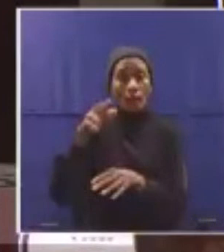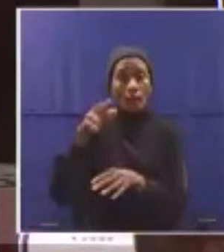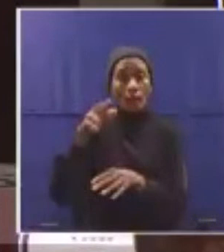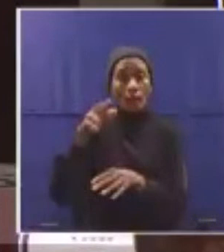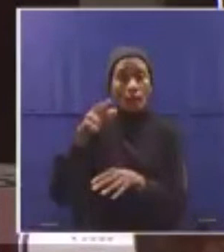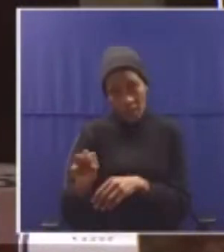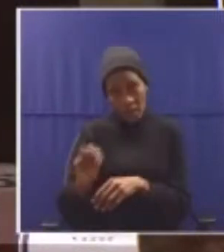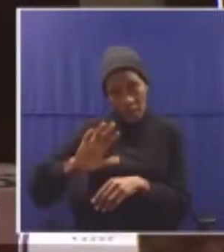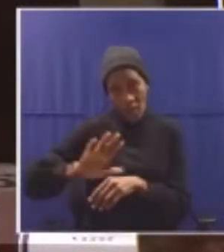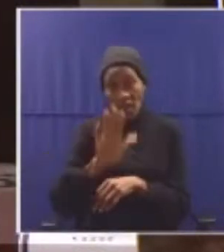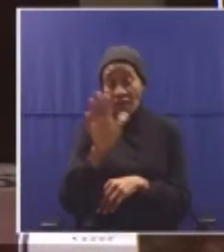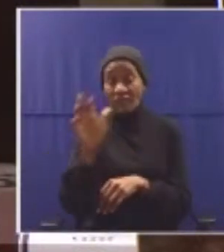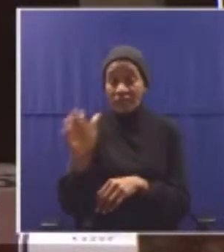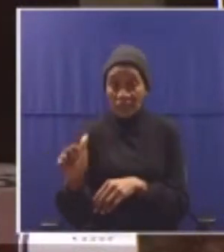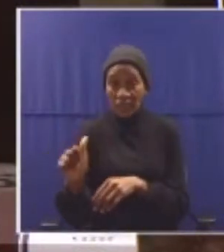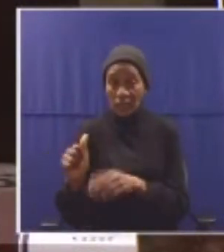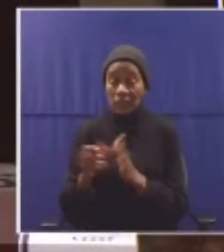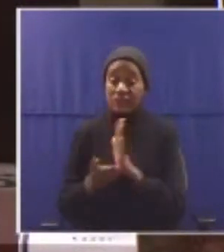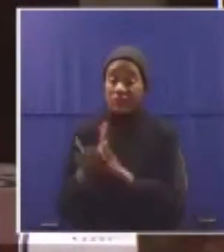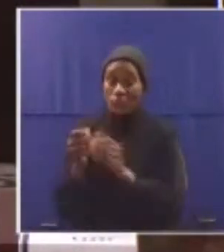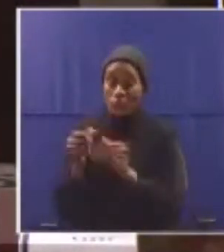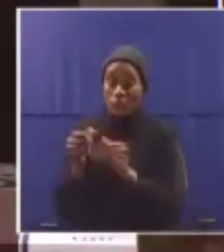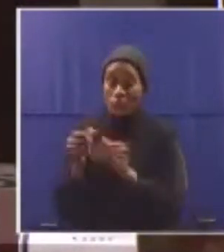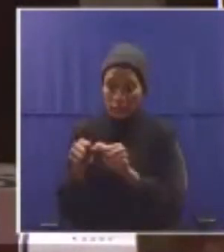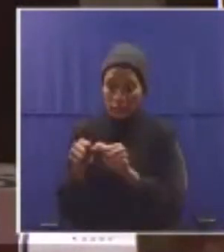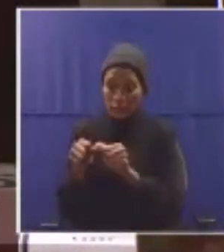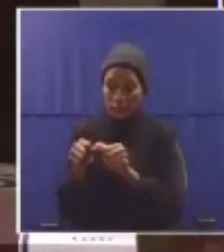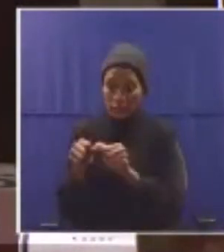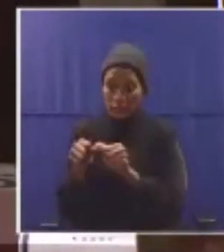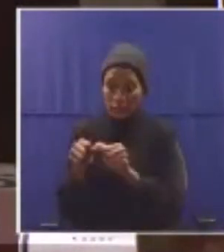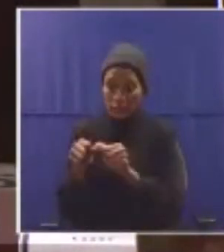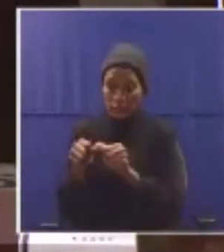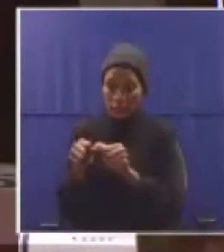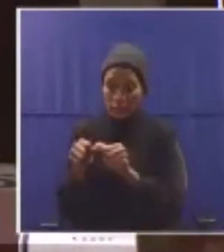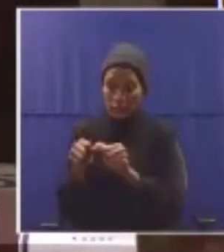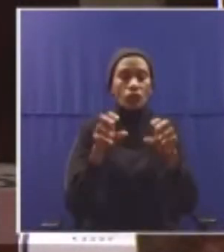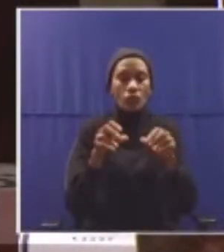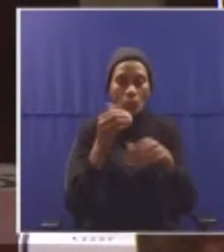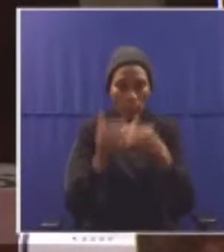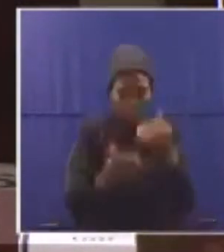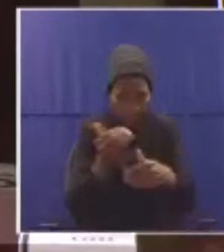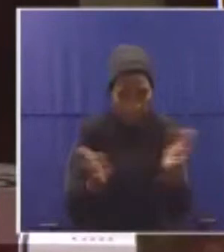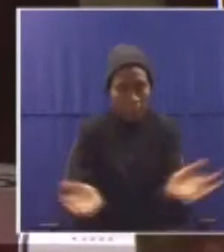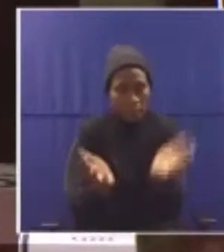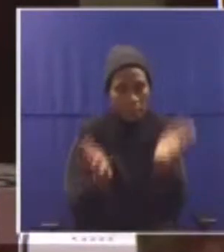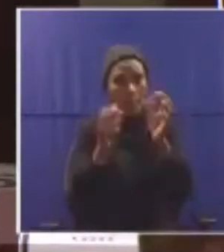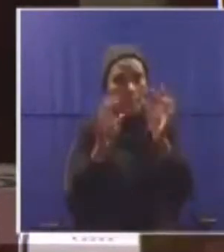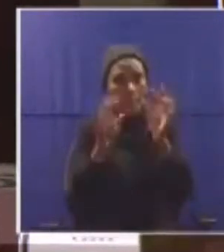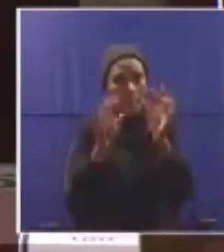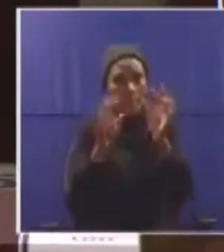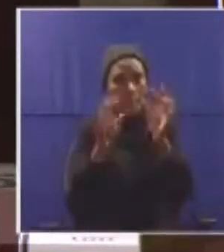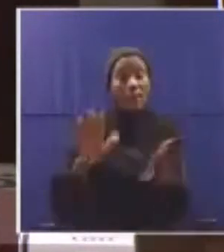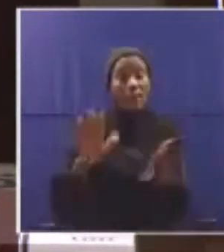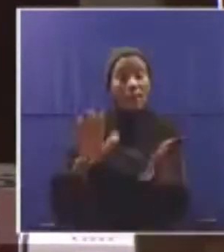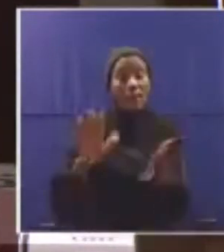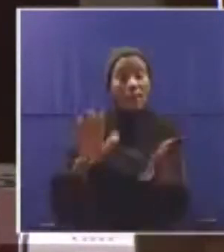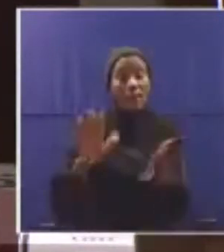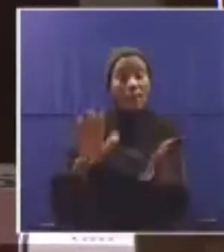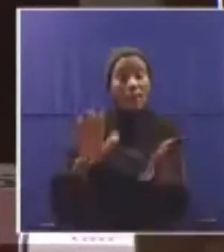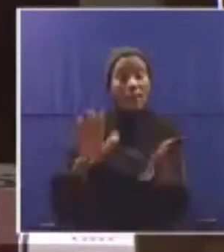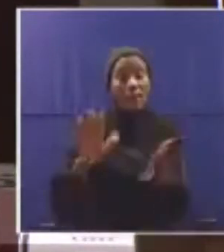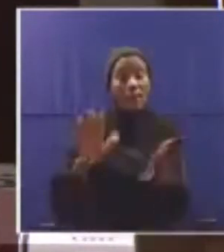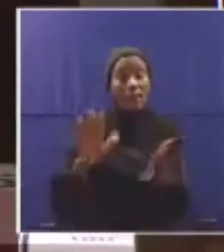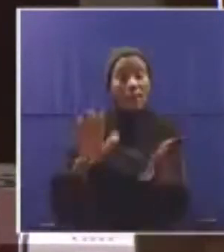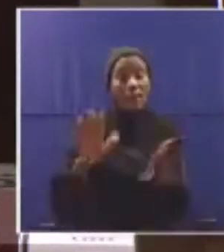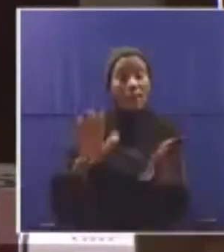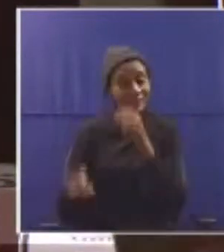space of African development, including the role of maintaining peace in the continent. The crisis in Sudan, as